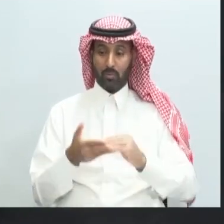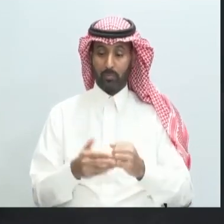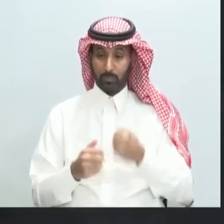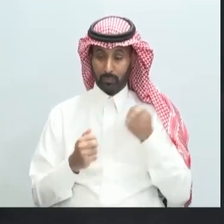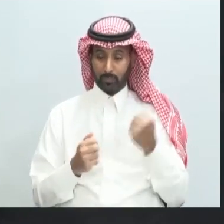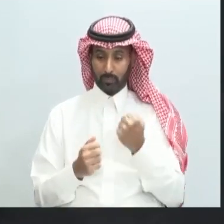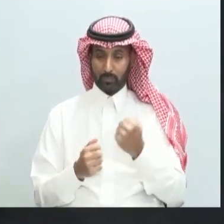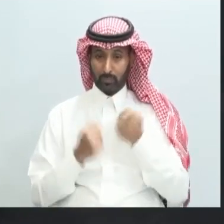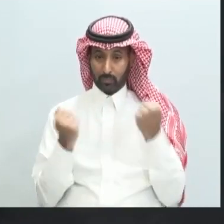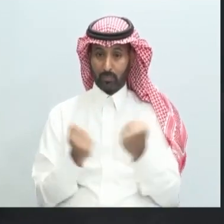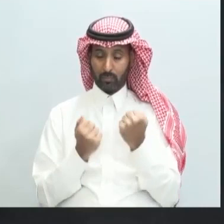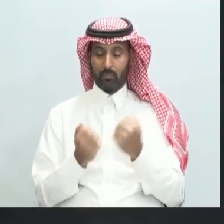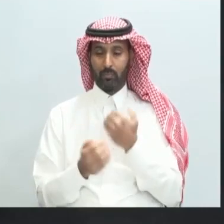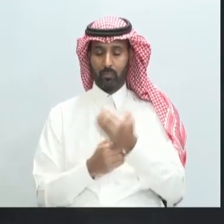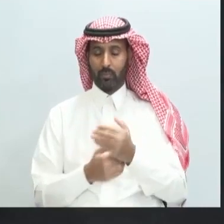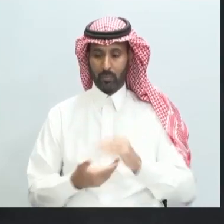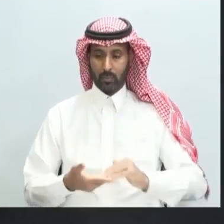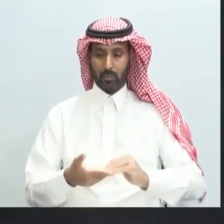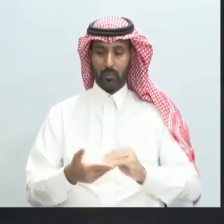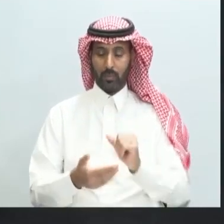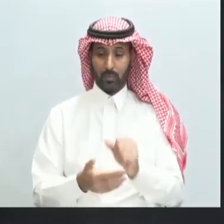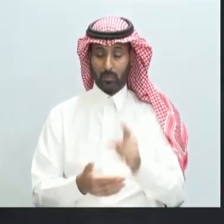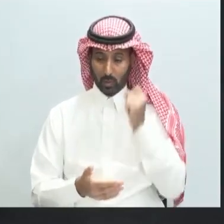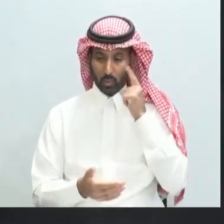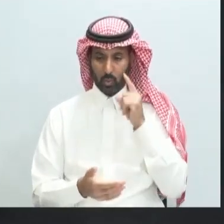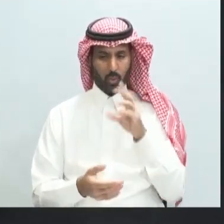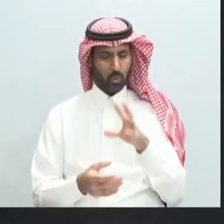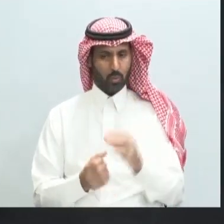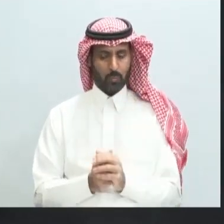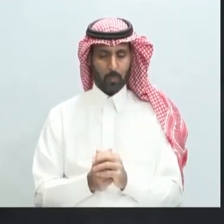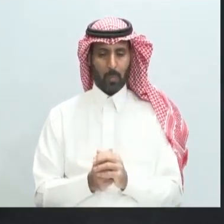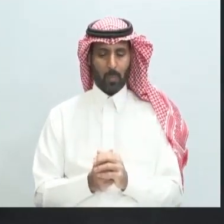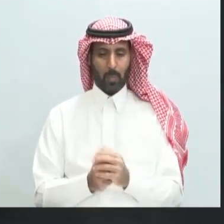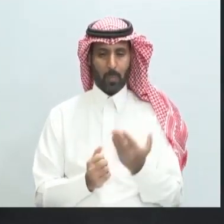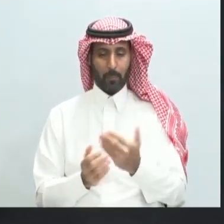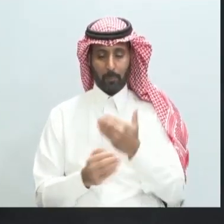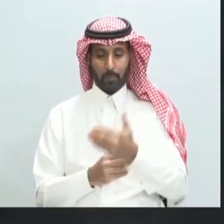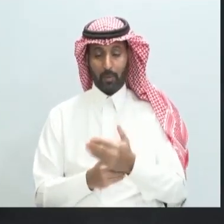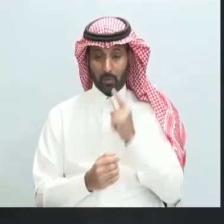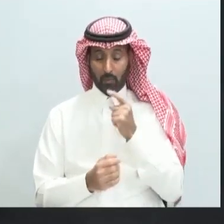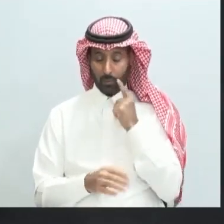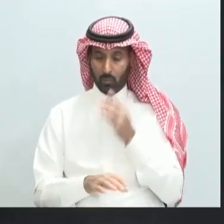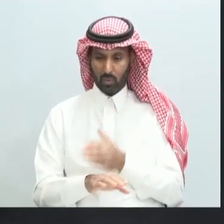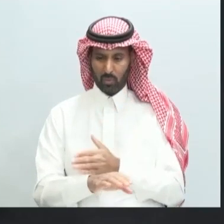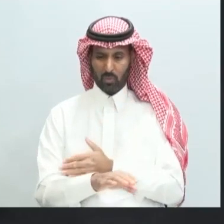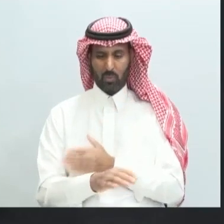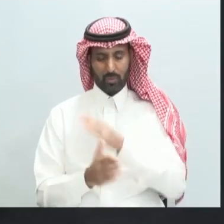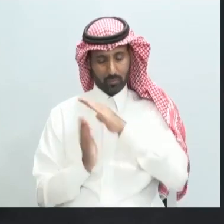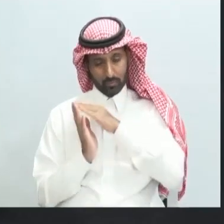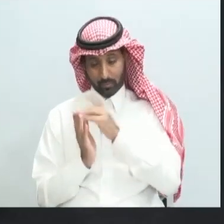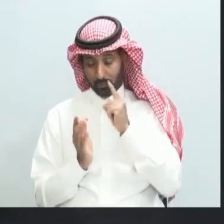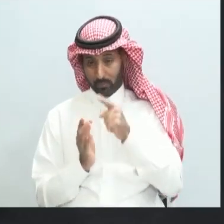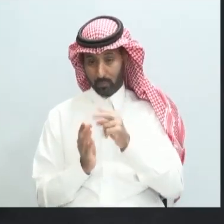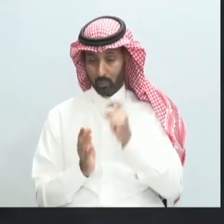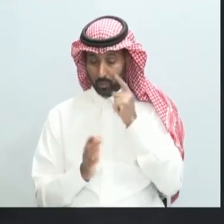practice this chant and also help you to know what will happen if you are early to bed